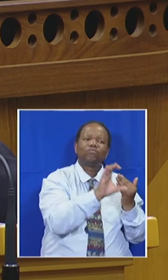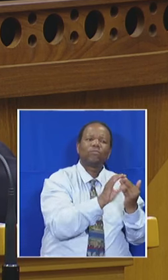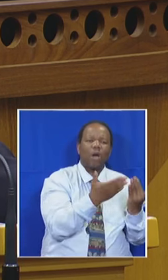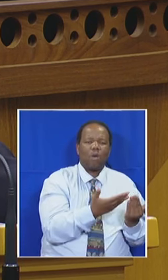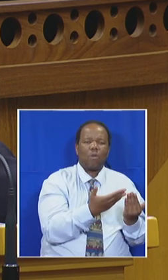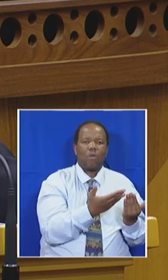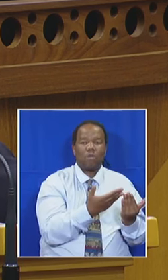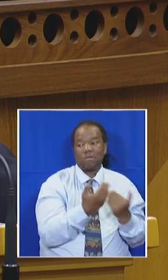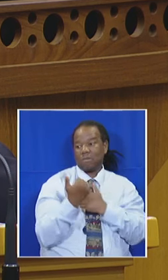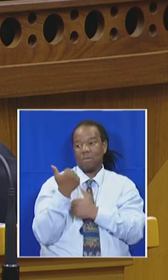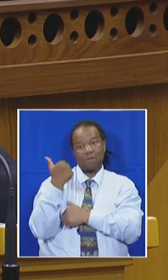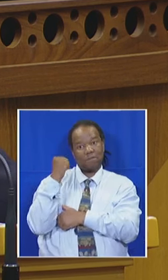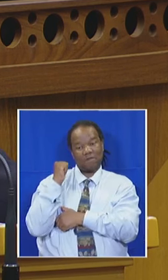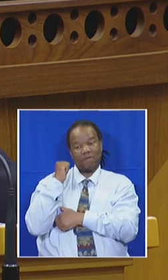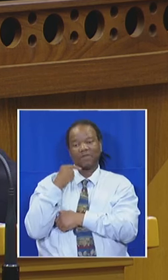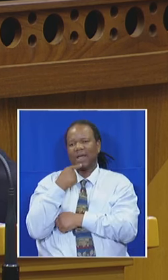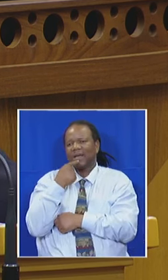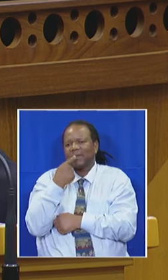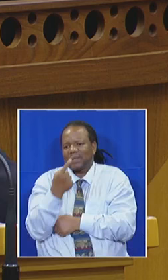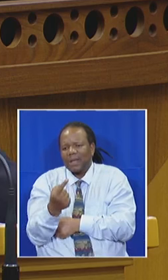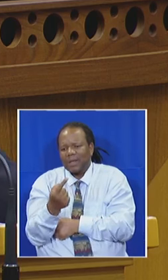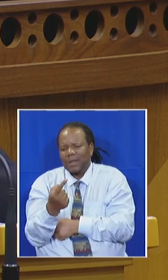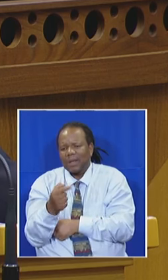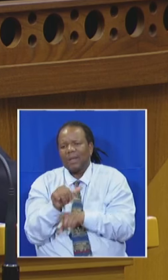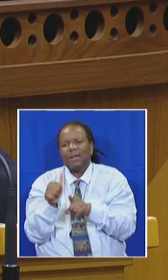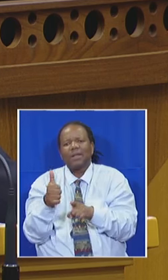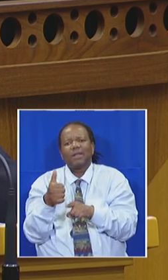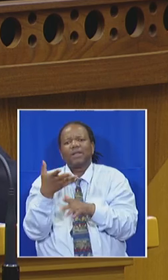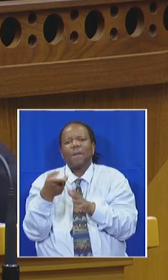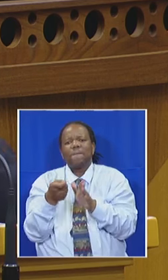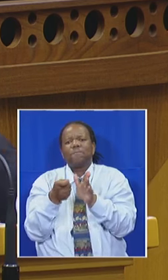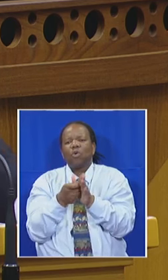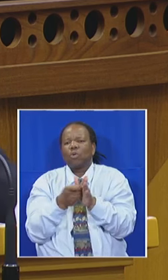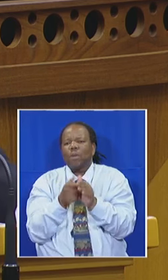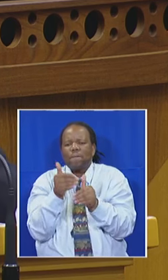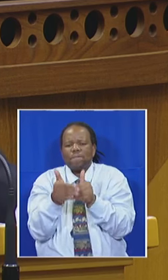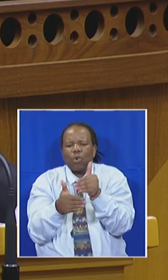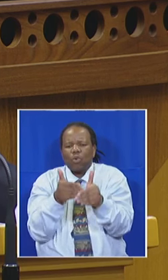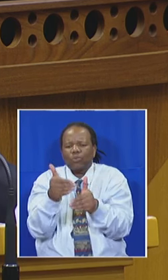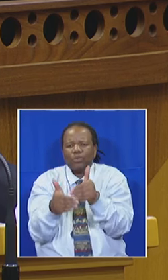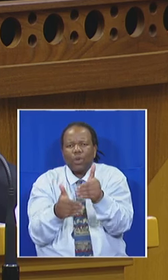indicated, any procurement process must be